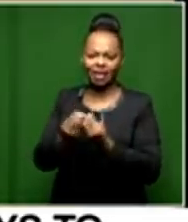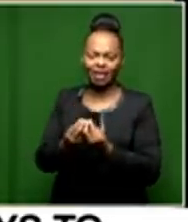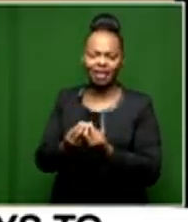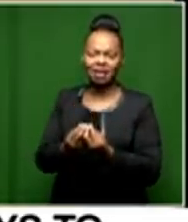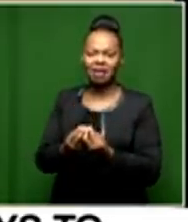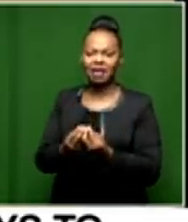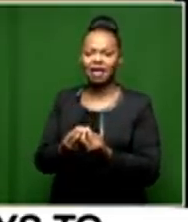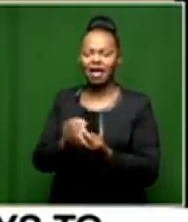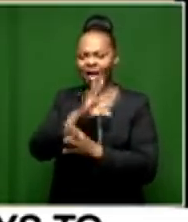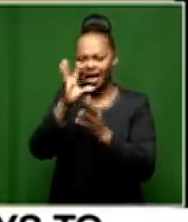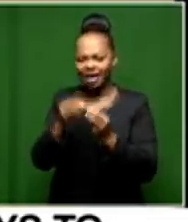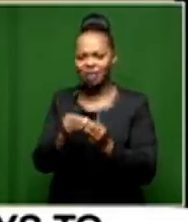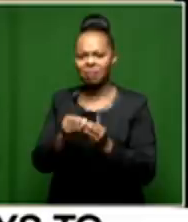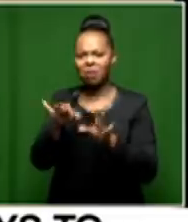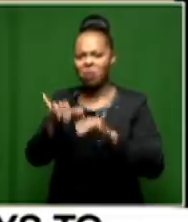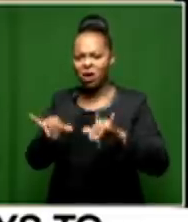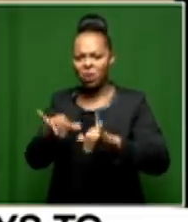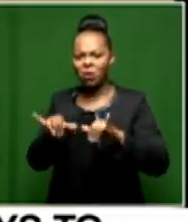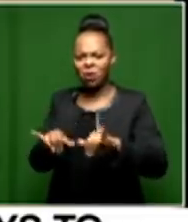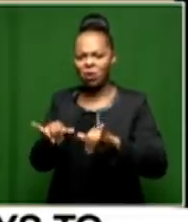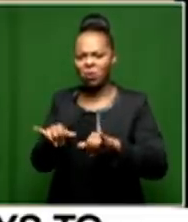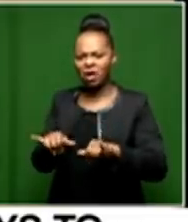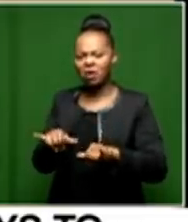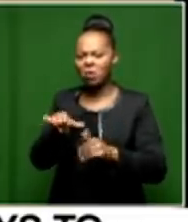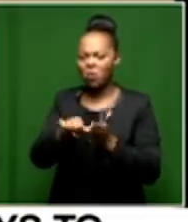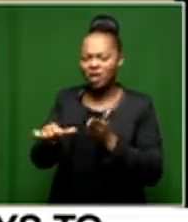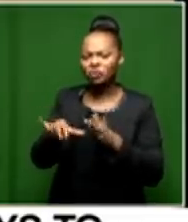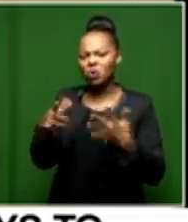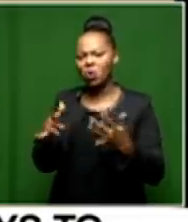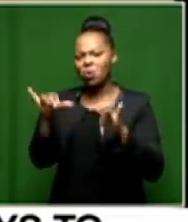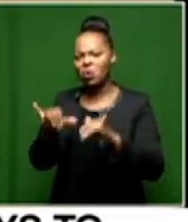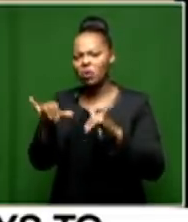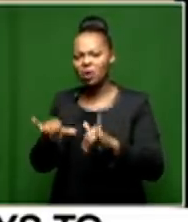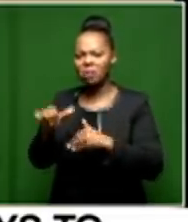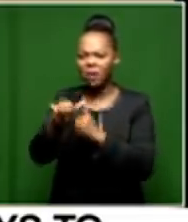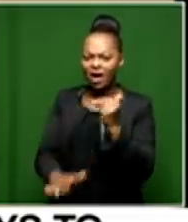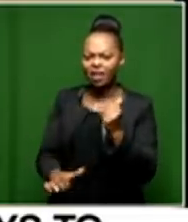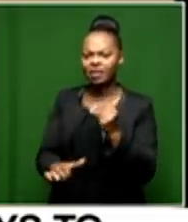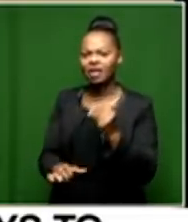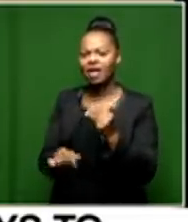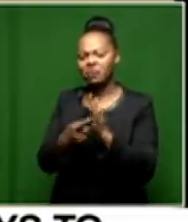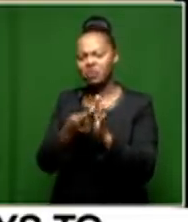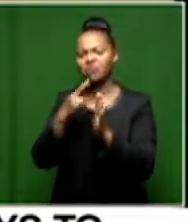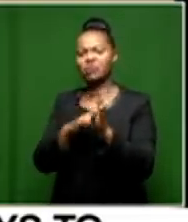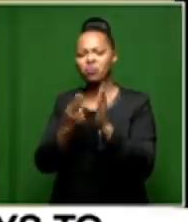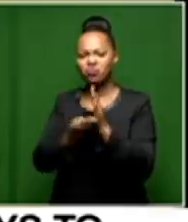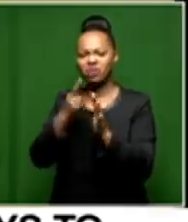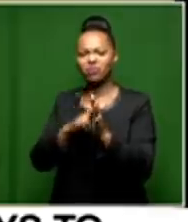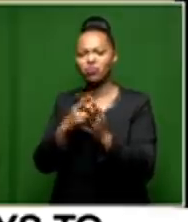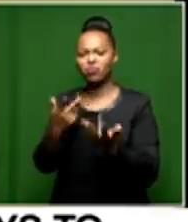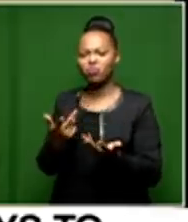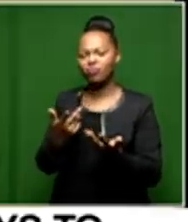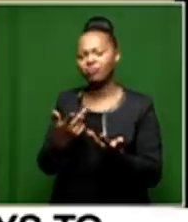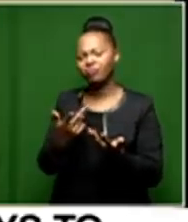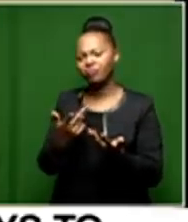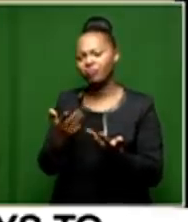have been met, rather than waiting for weeks or months between each review through the various bodies who